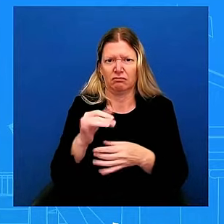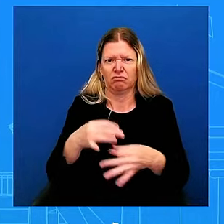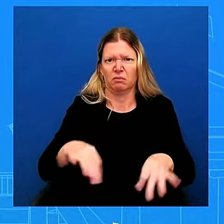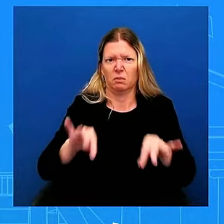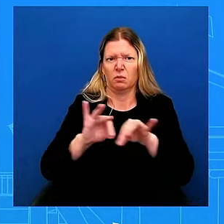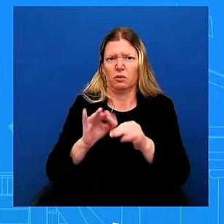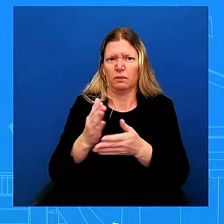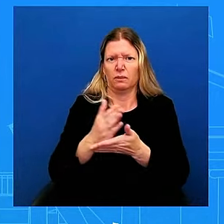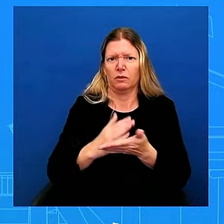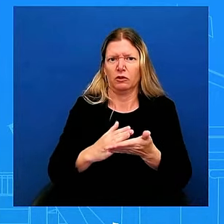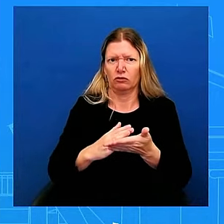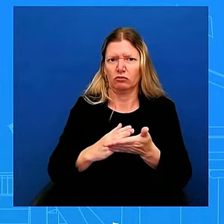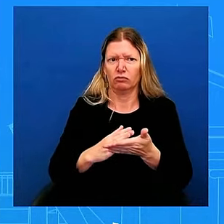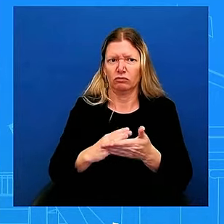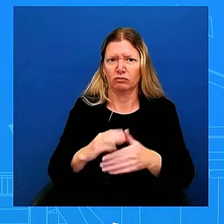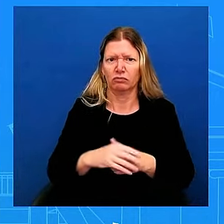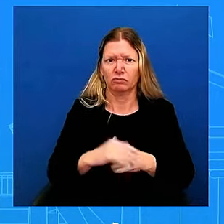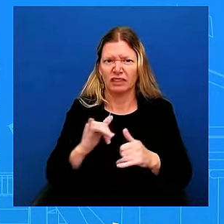the landscape.